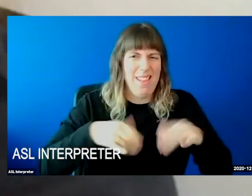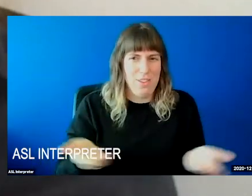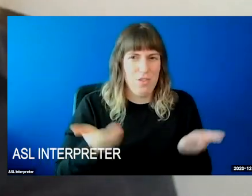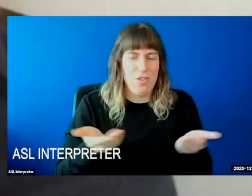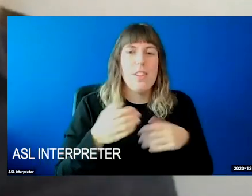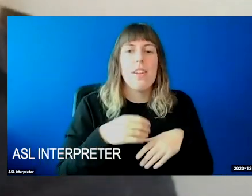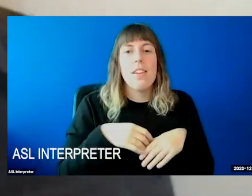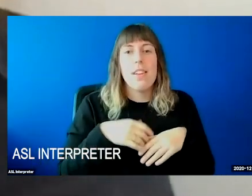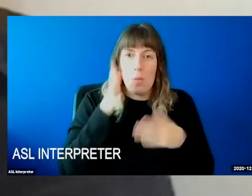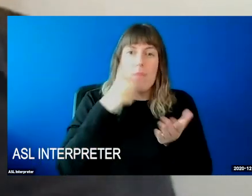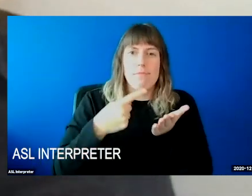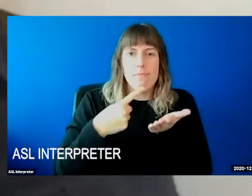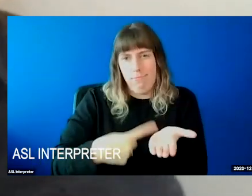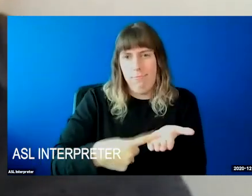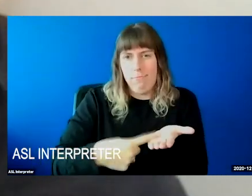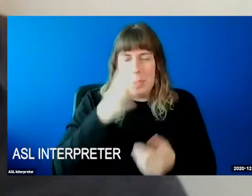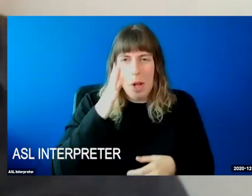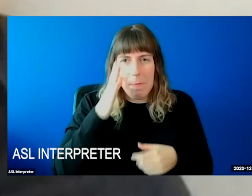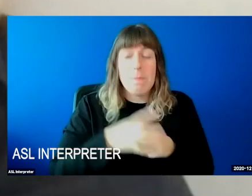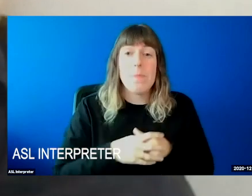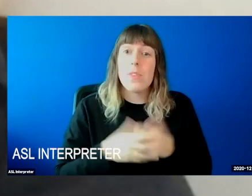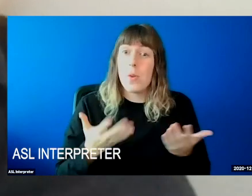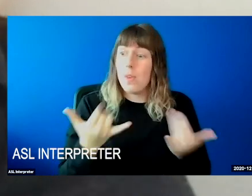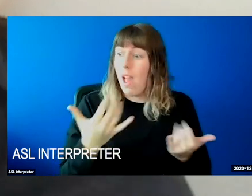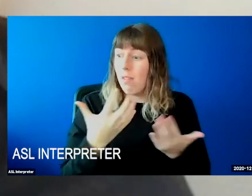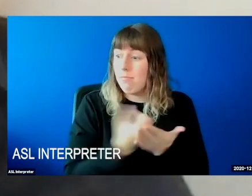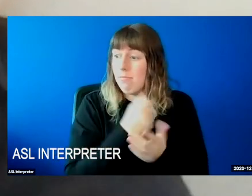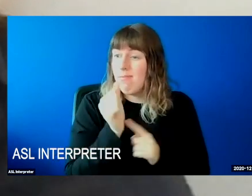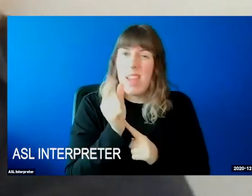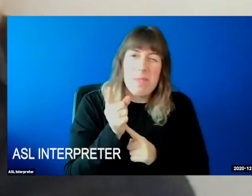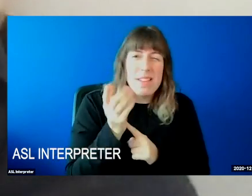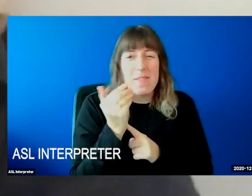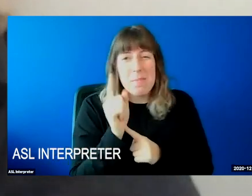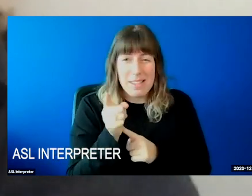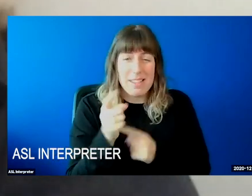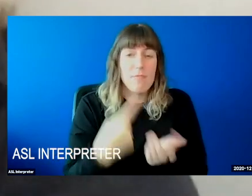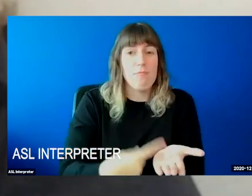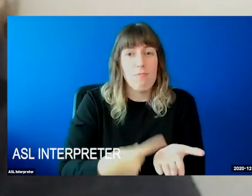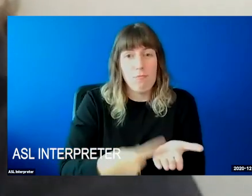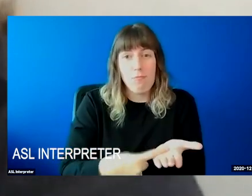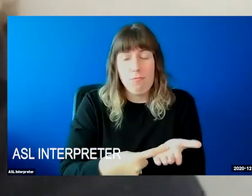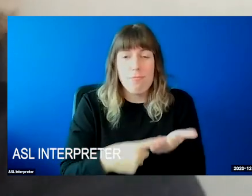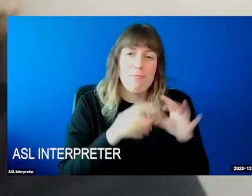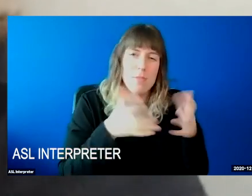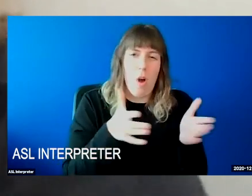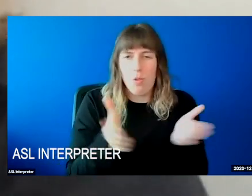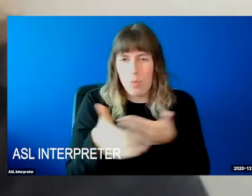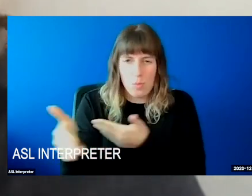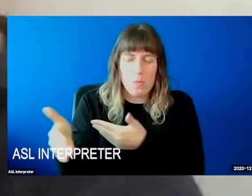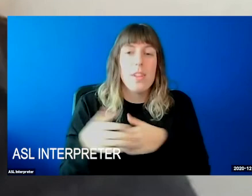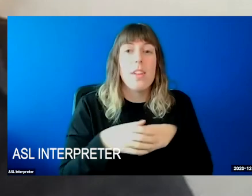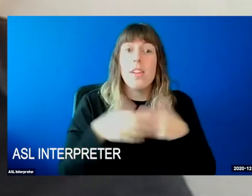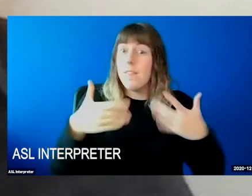says breakout room. Stay in the main room, and we will carry on a conversation here with that. So let's take about 10 or